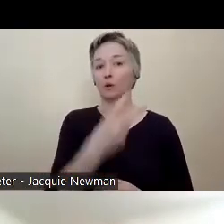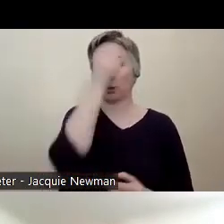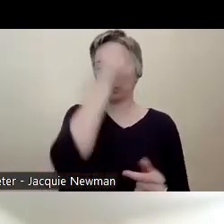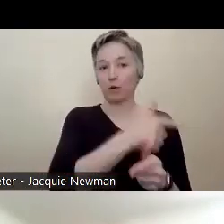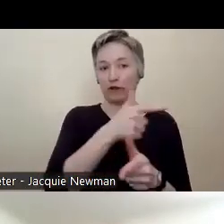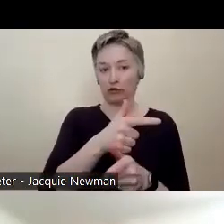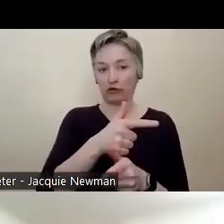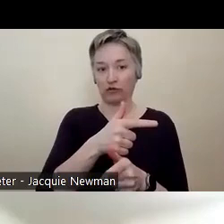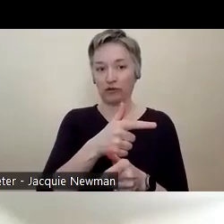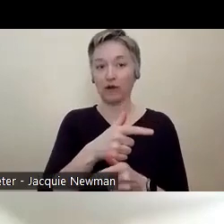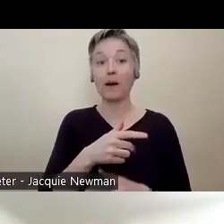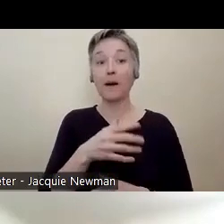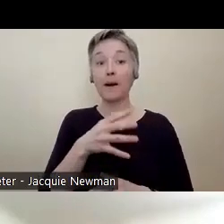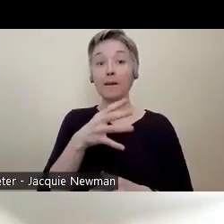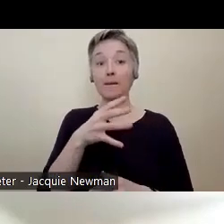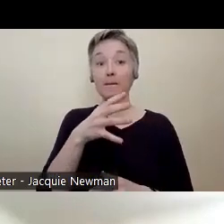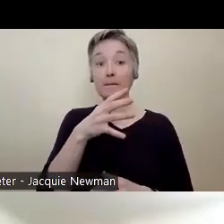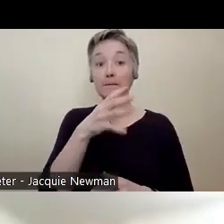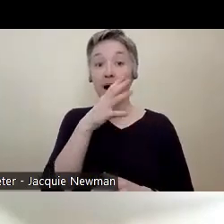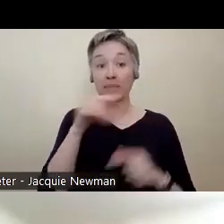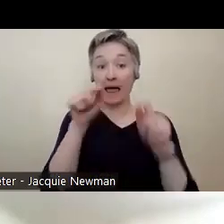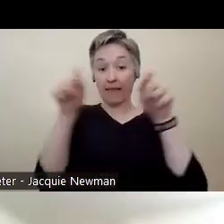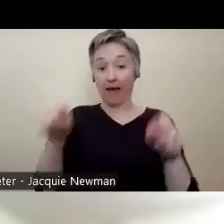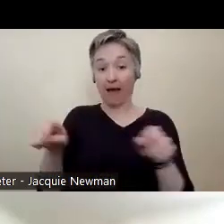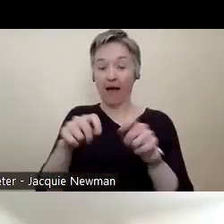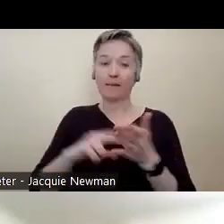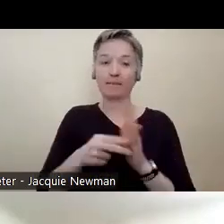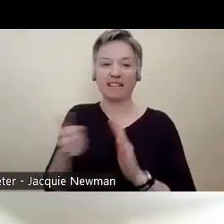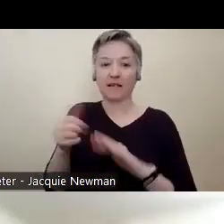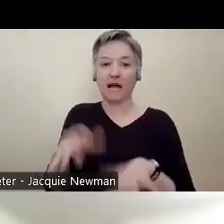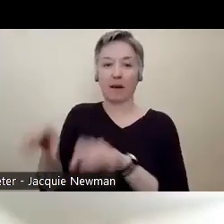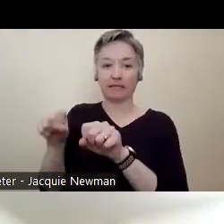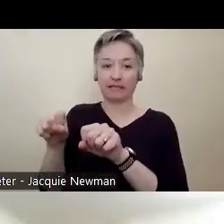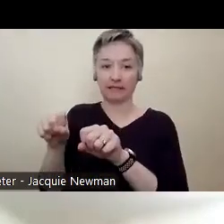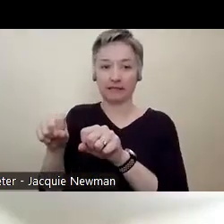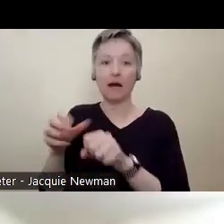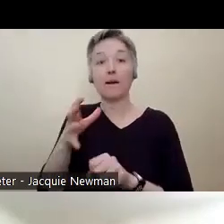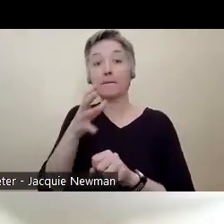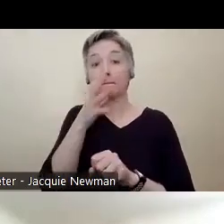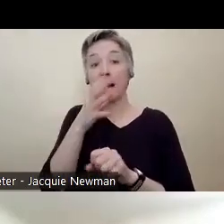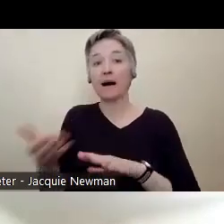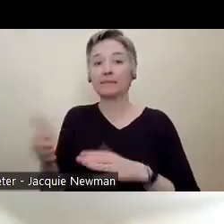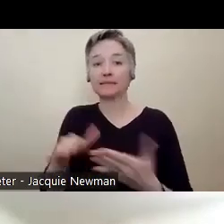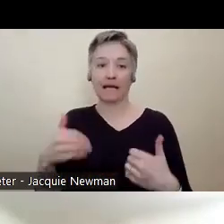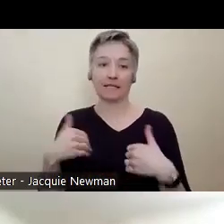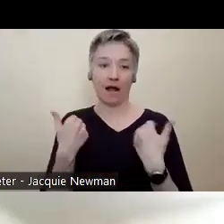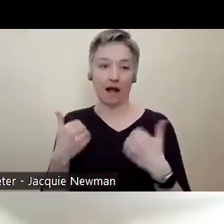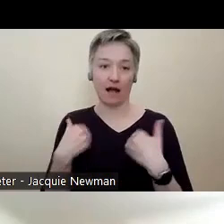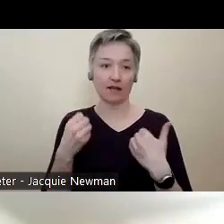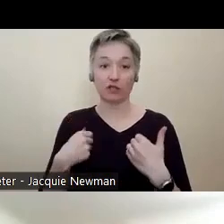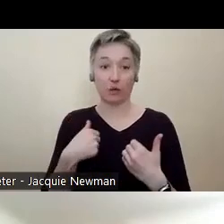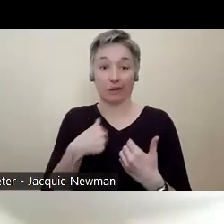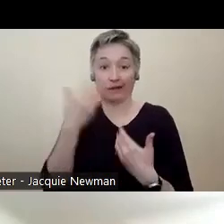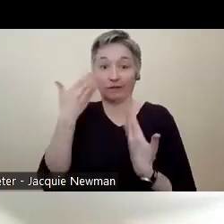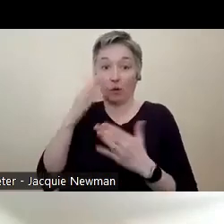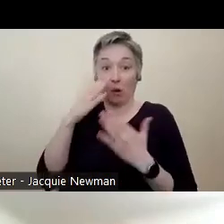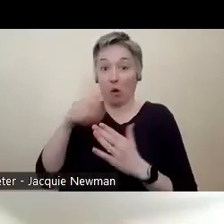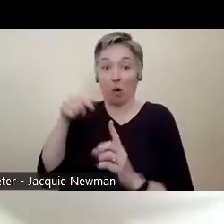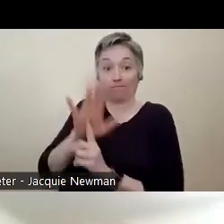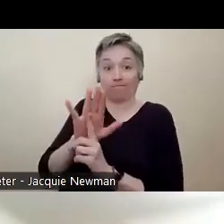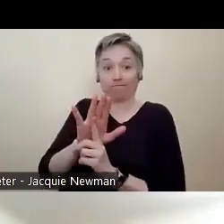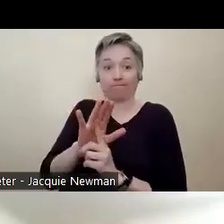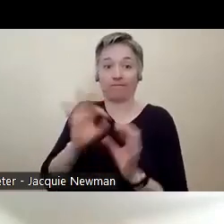mother, these lines mean she was adopted. So mom died young, so we don't know much about that, and we don't have any family